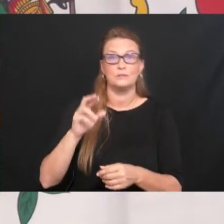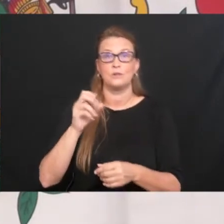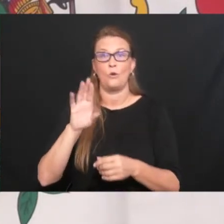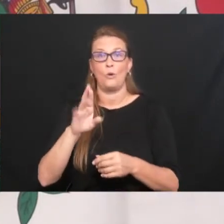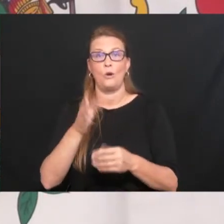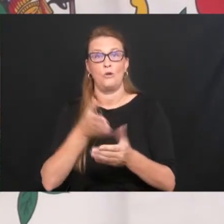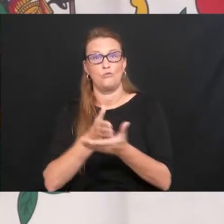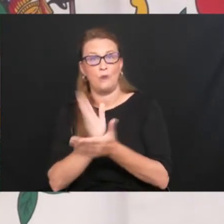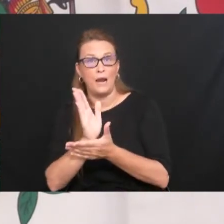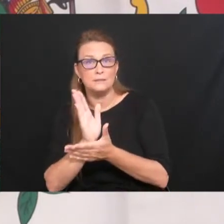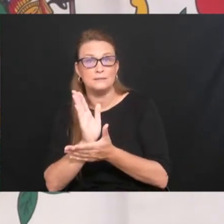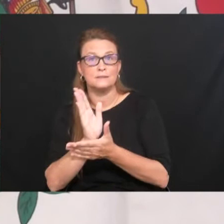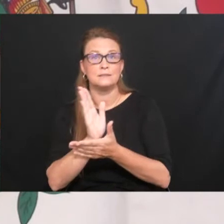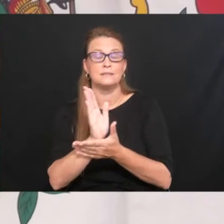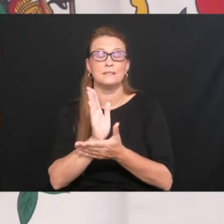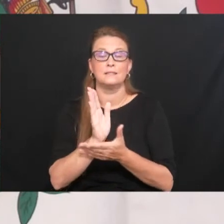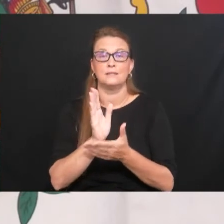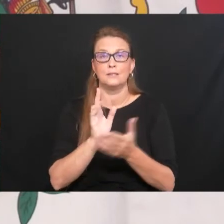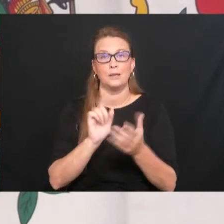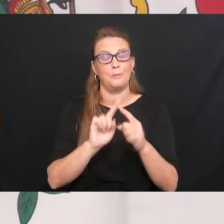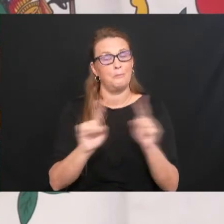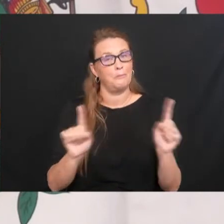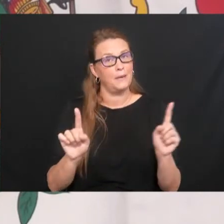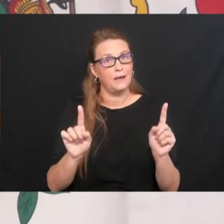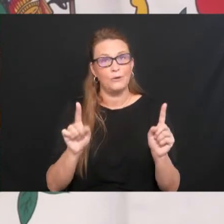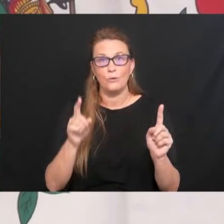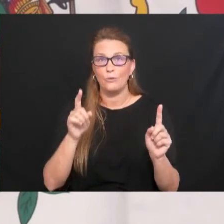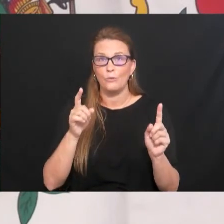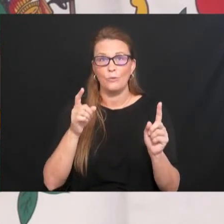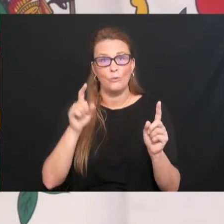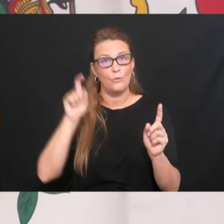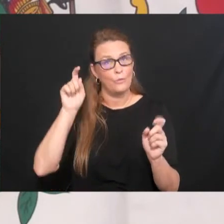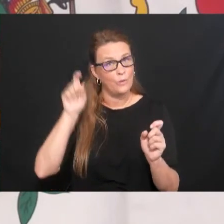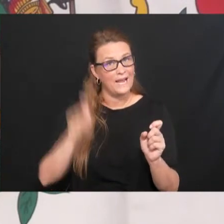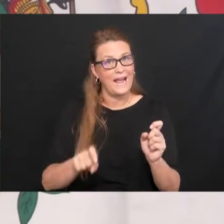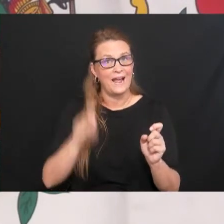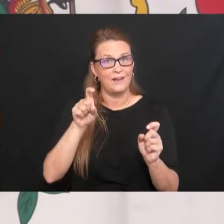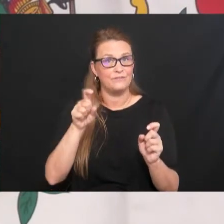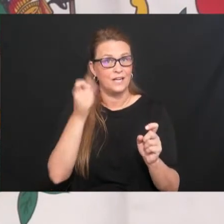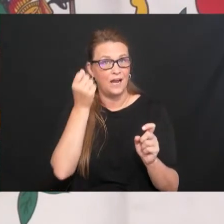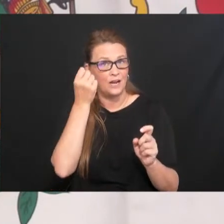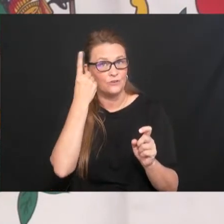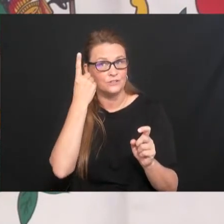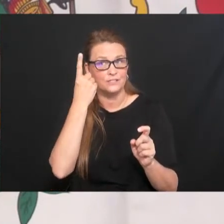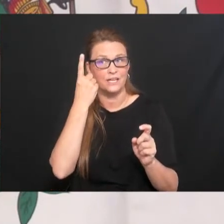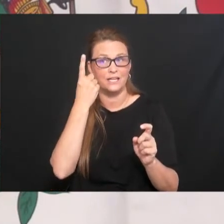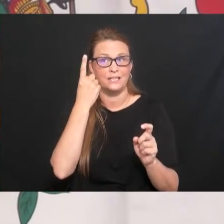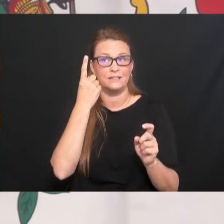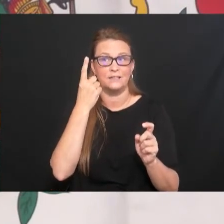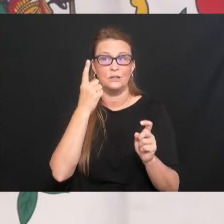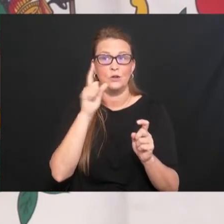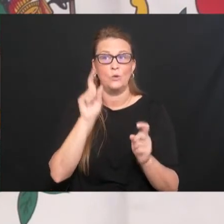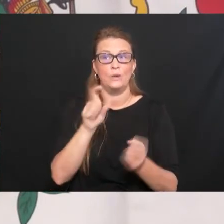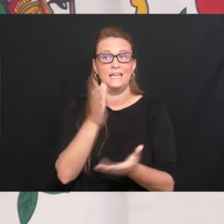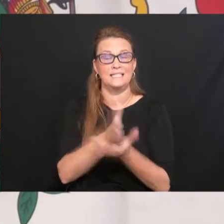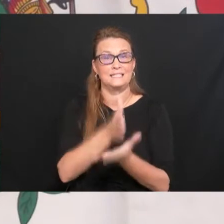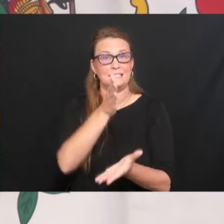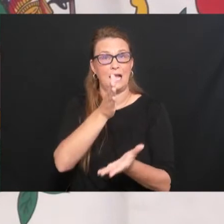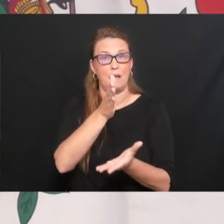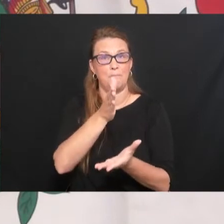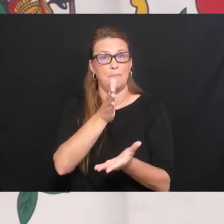at the same time, you've got to realize that we've got to some way stop this,